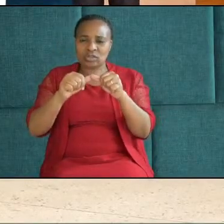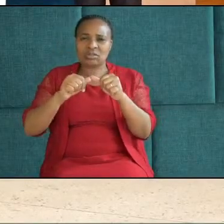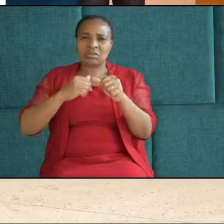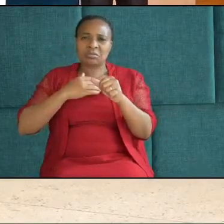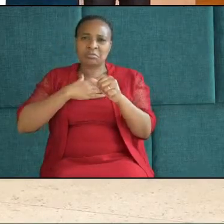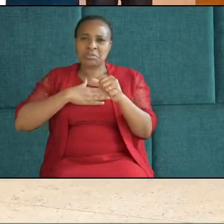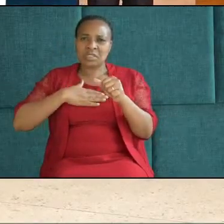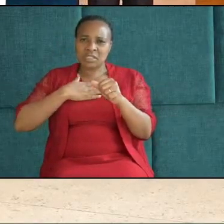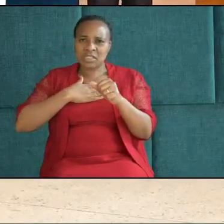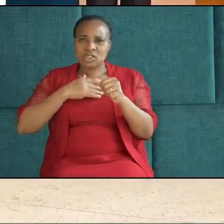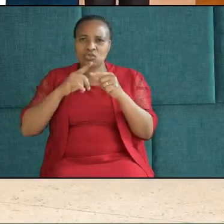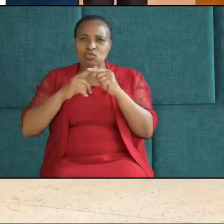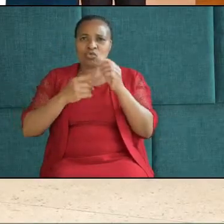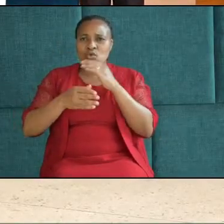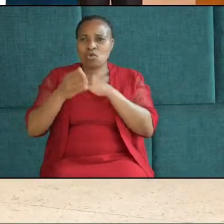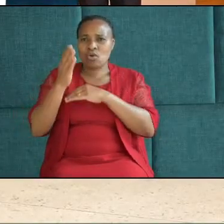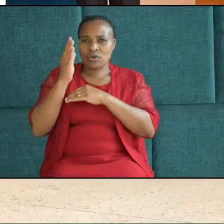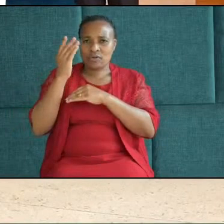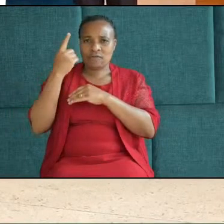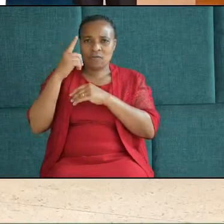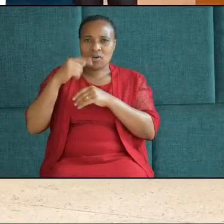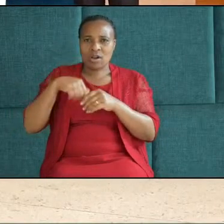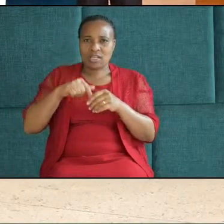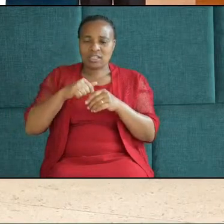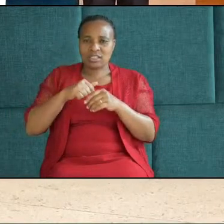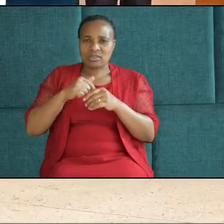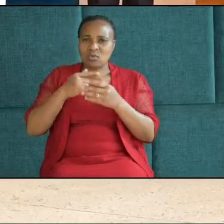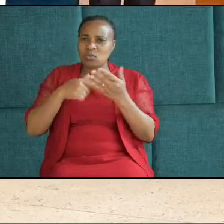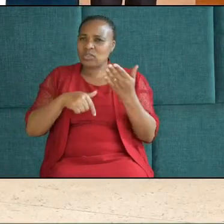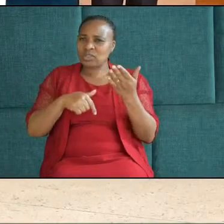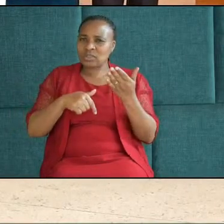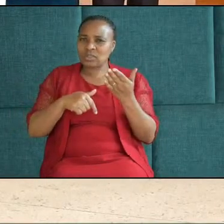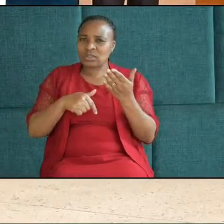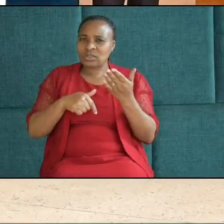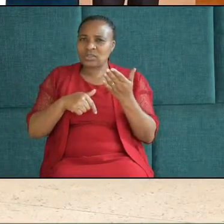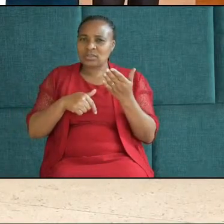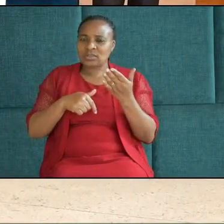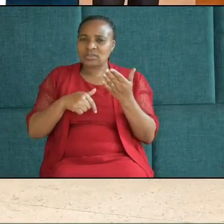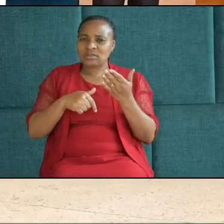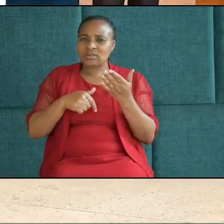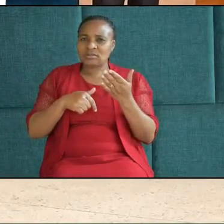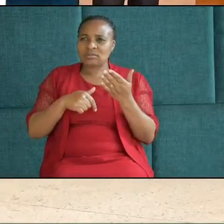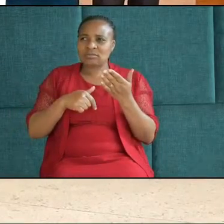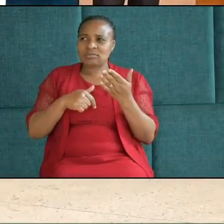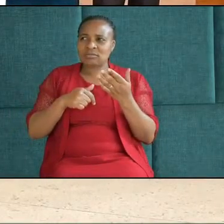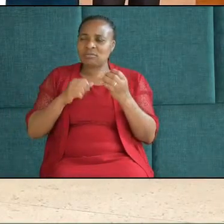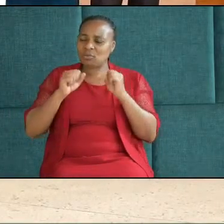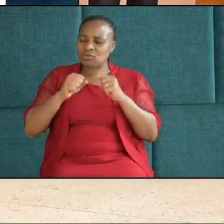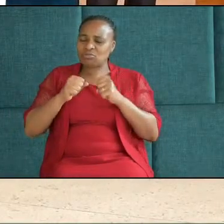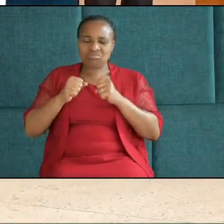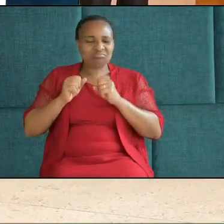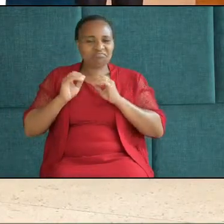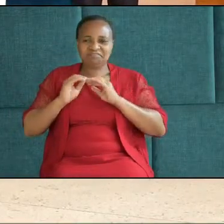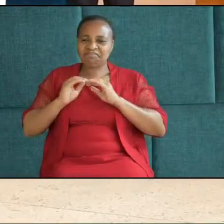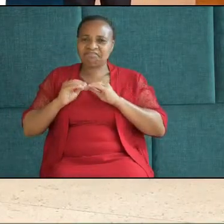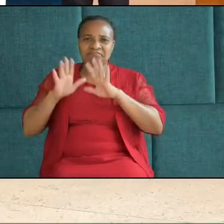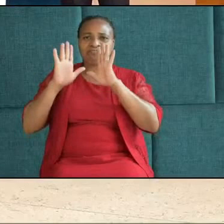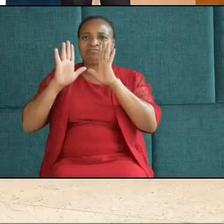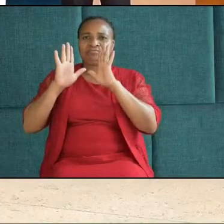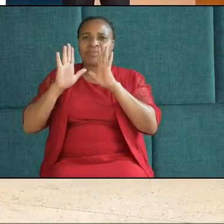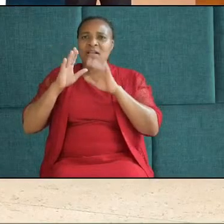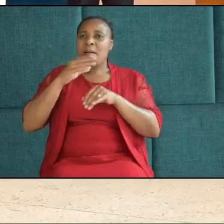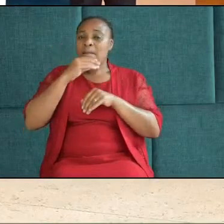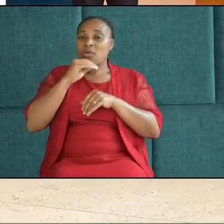pleading. What? Pleading. I give up. Boys and